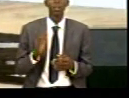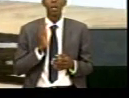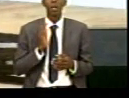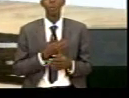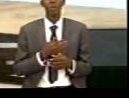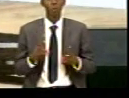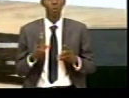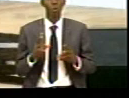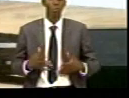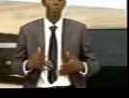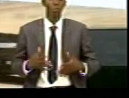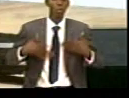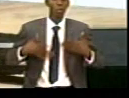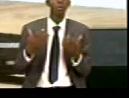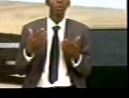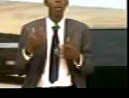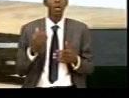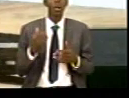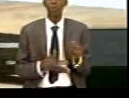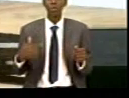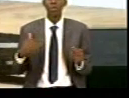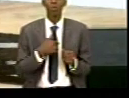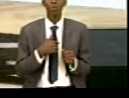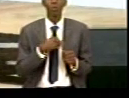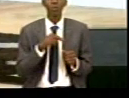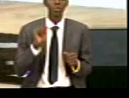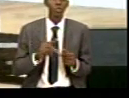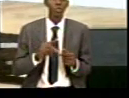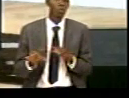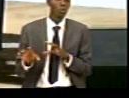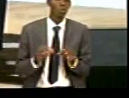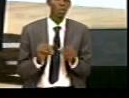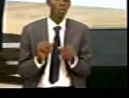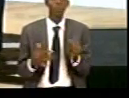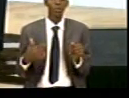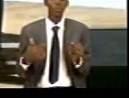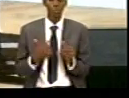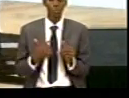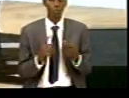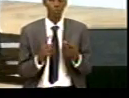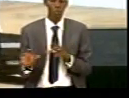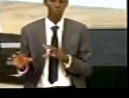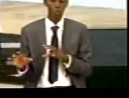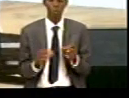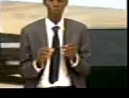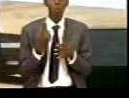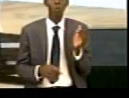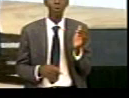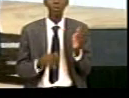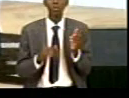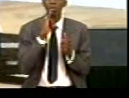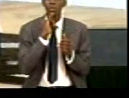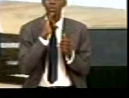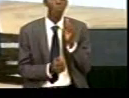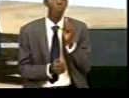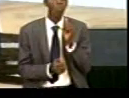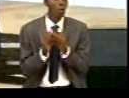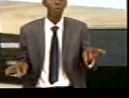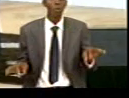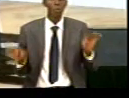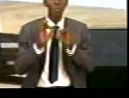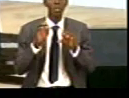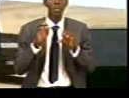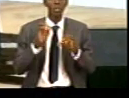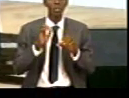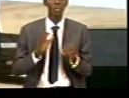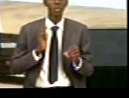everything we intend to do, everything we plan, what is uppermost in our project that we're pursuing